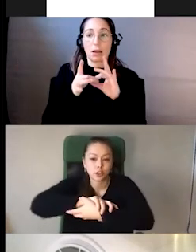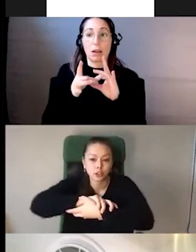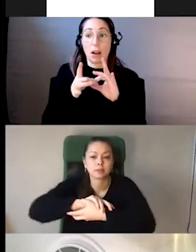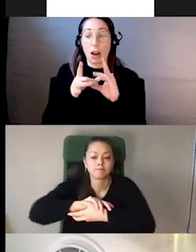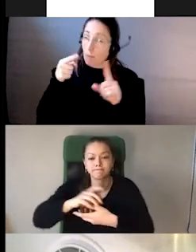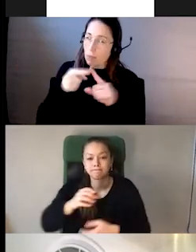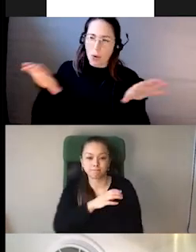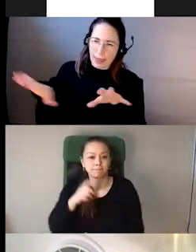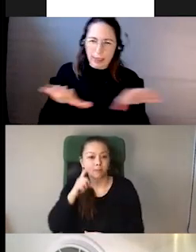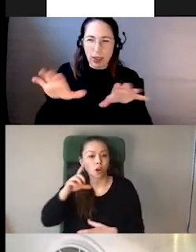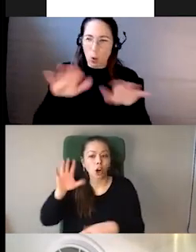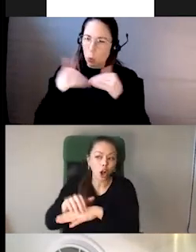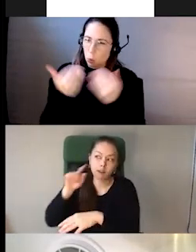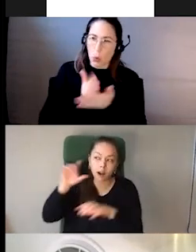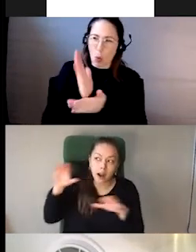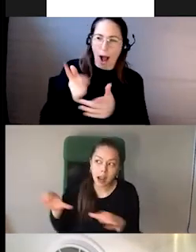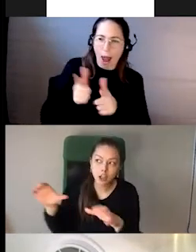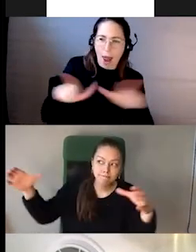rights.